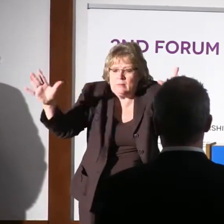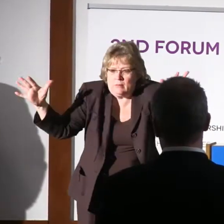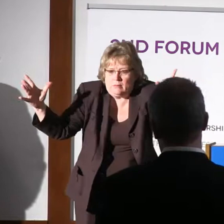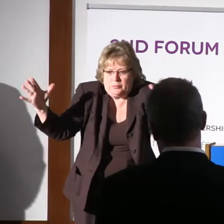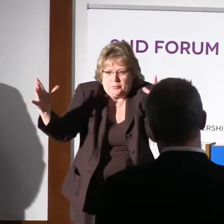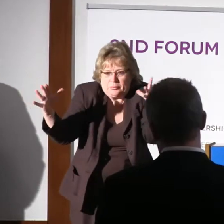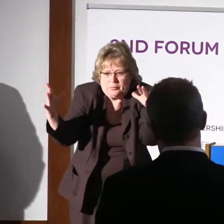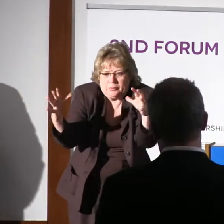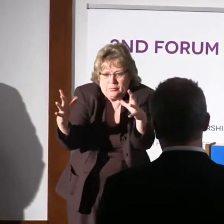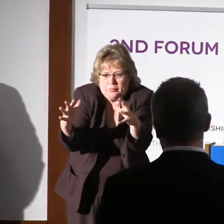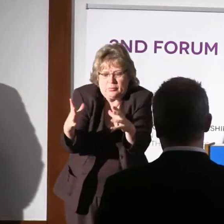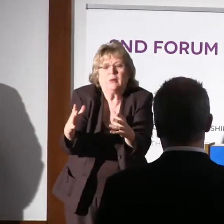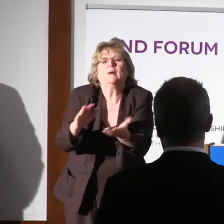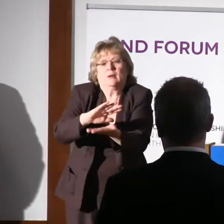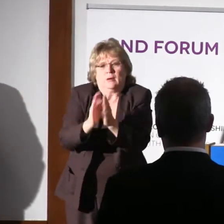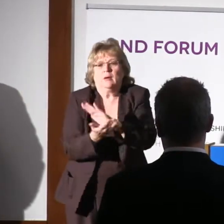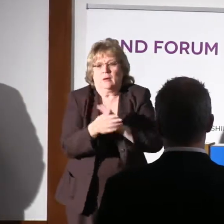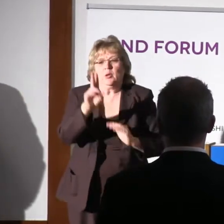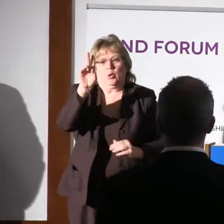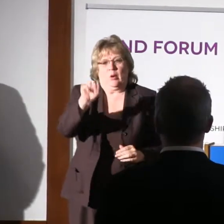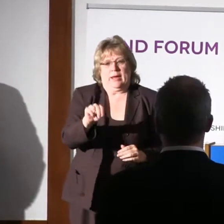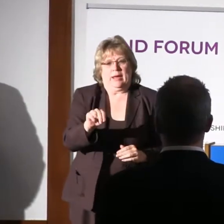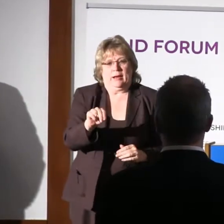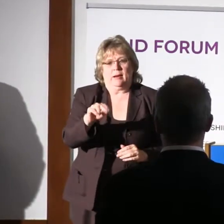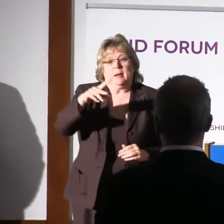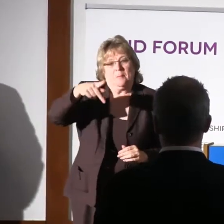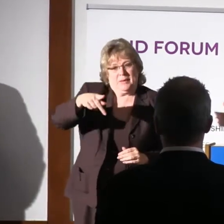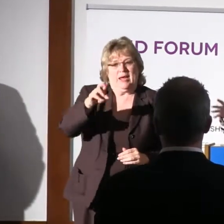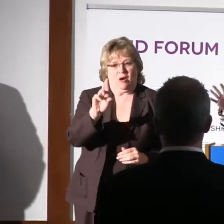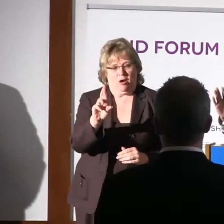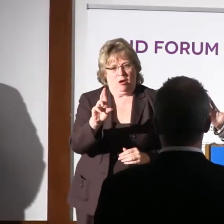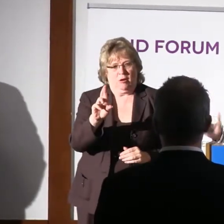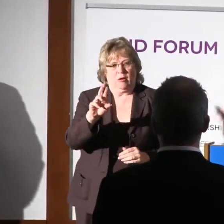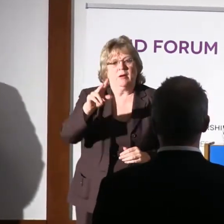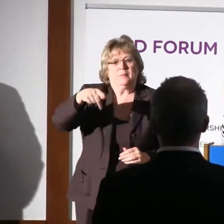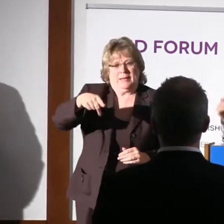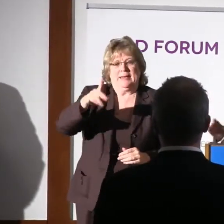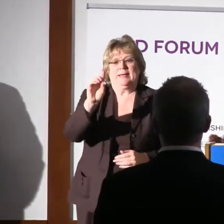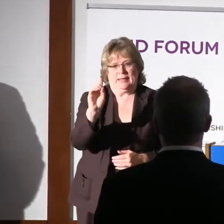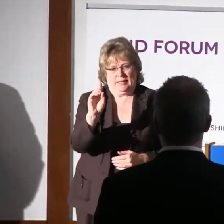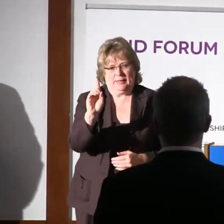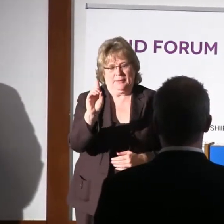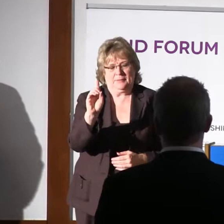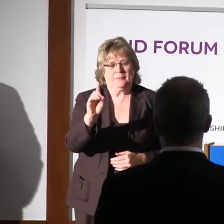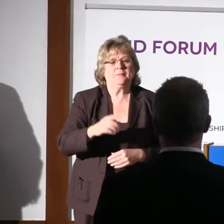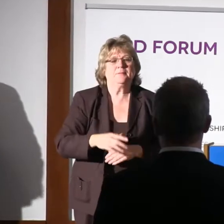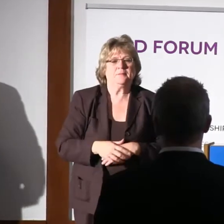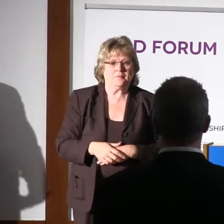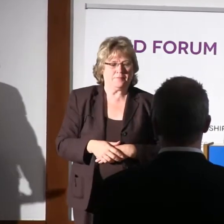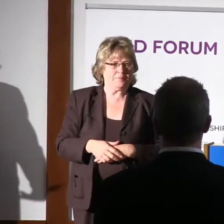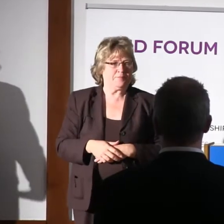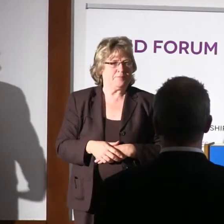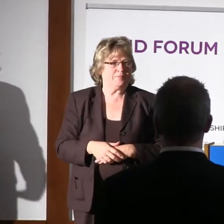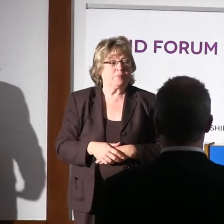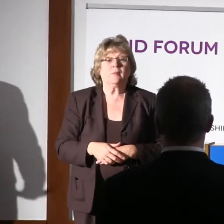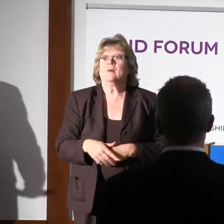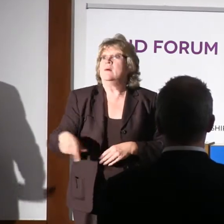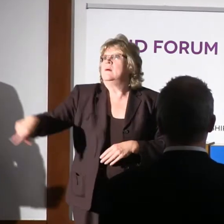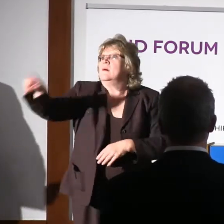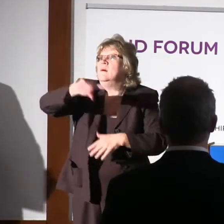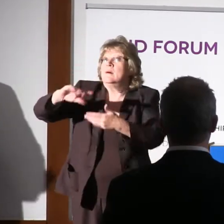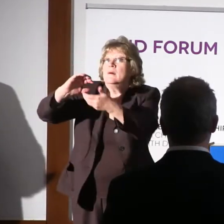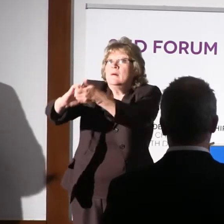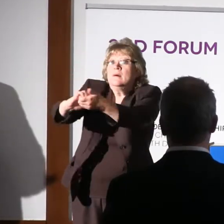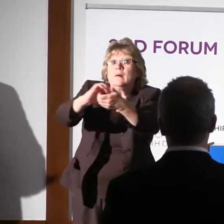the UNPRPD. And I hope that we will be able to grow it together in